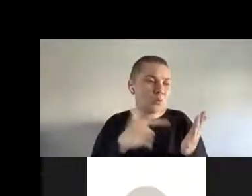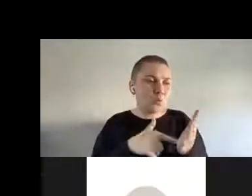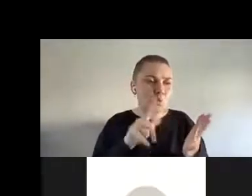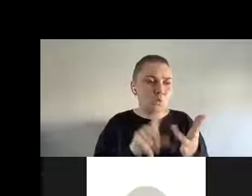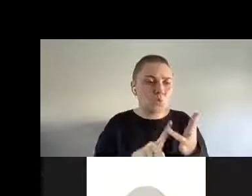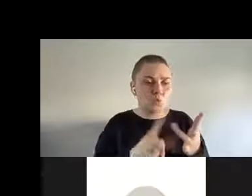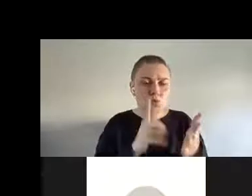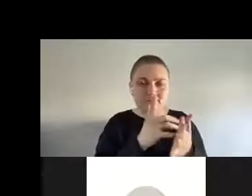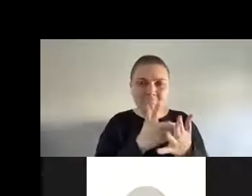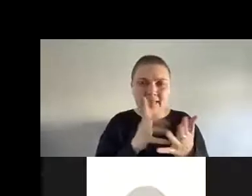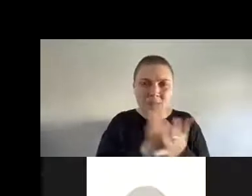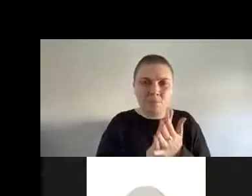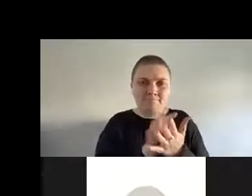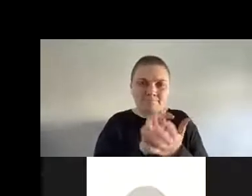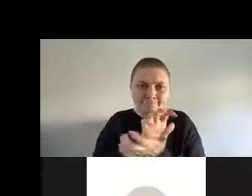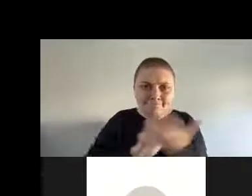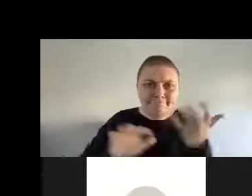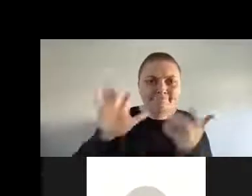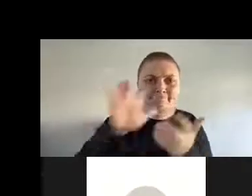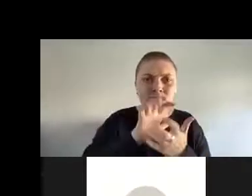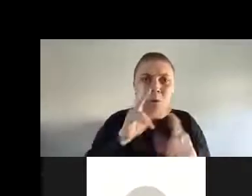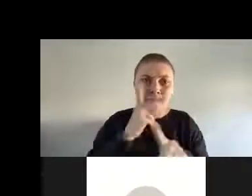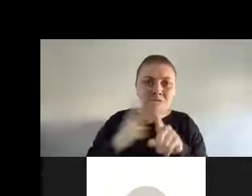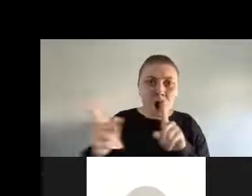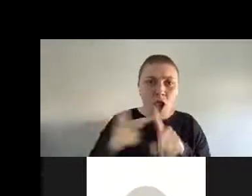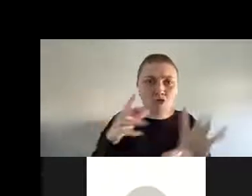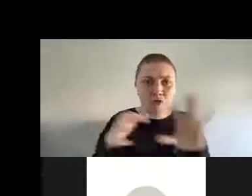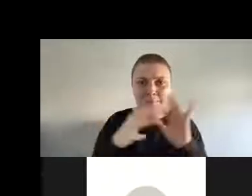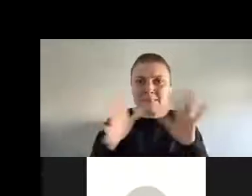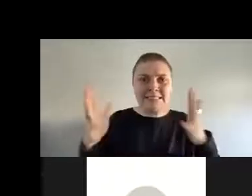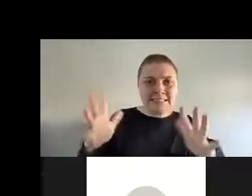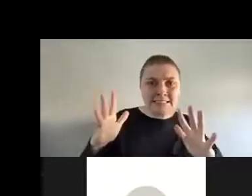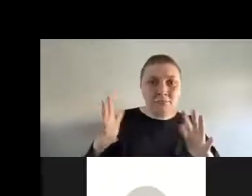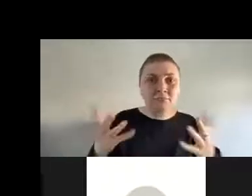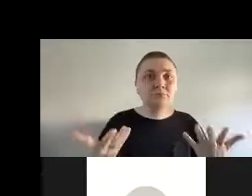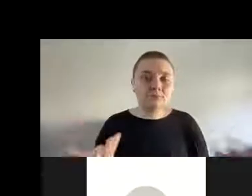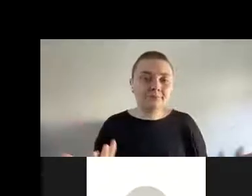navigate the complexity of a violent relationship.